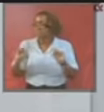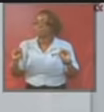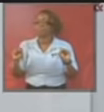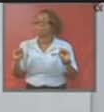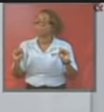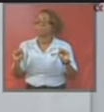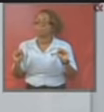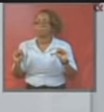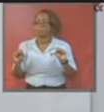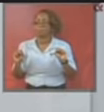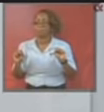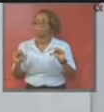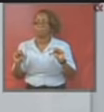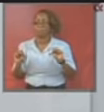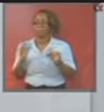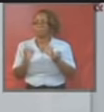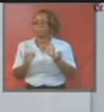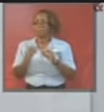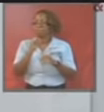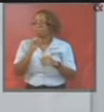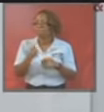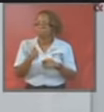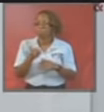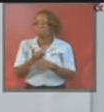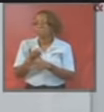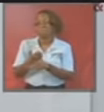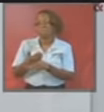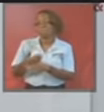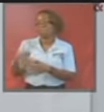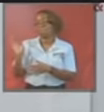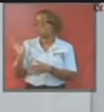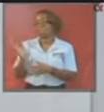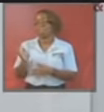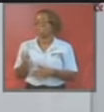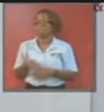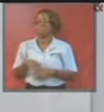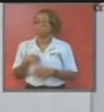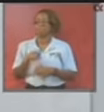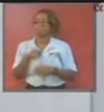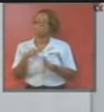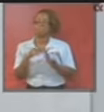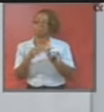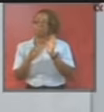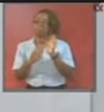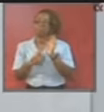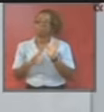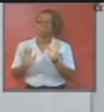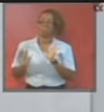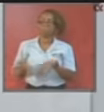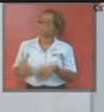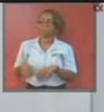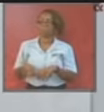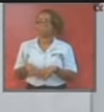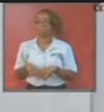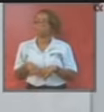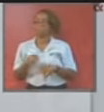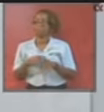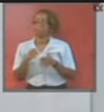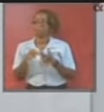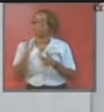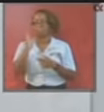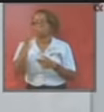increases that we would very much like to avoid. So just taking the opportunity to circle back on that and advise that we